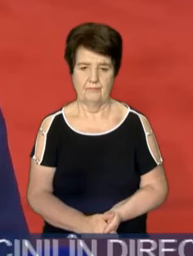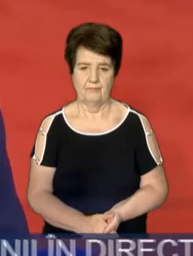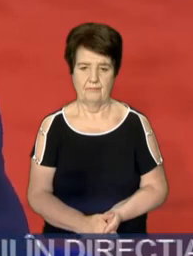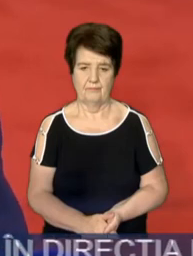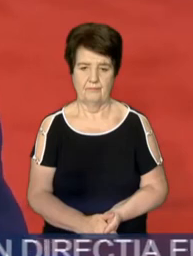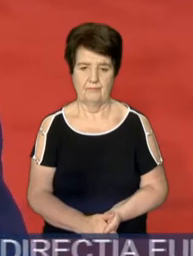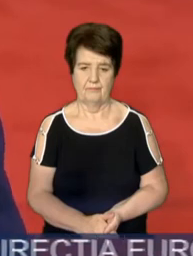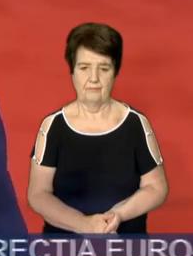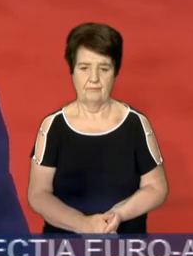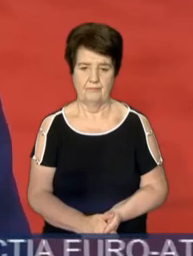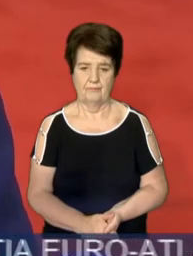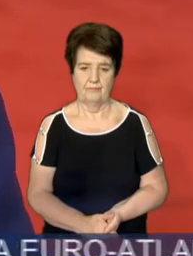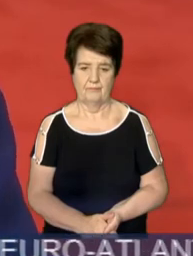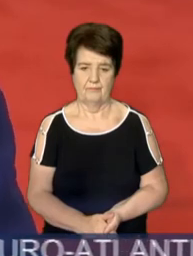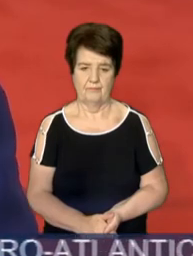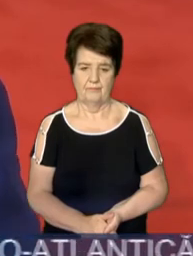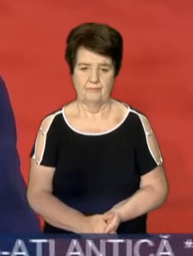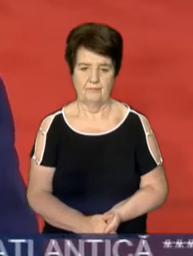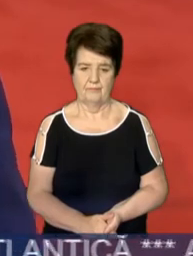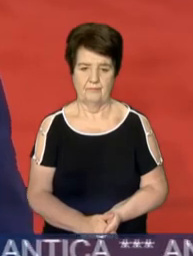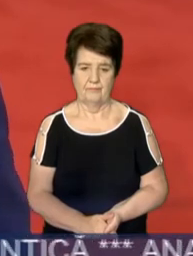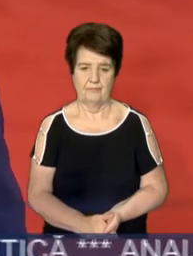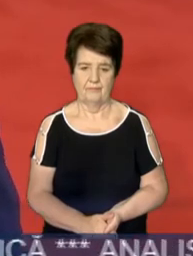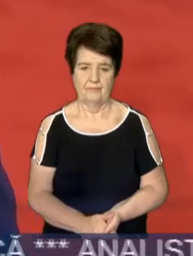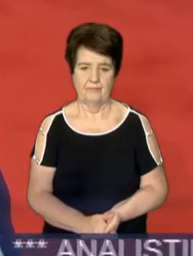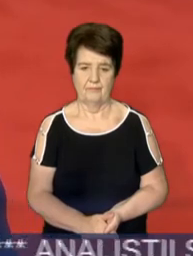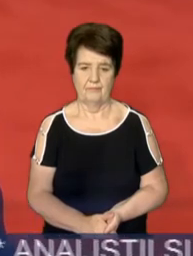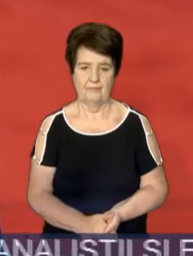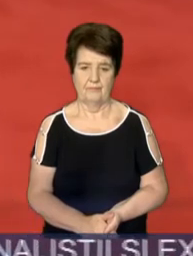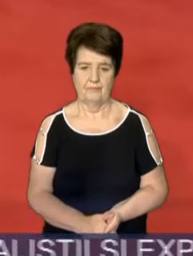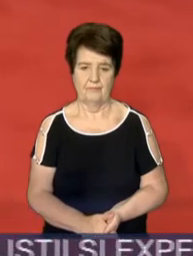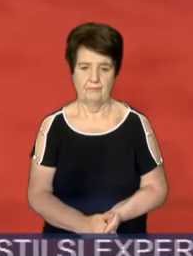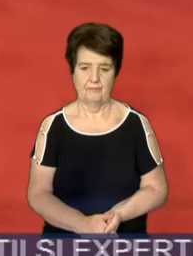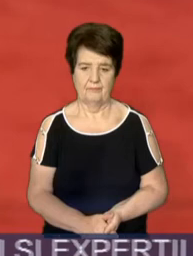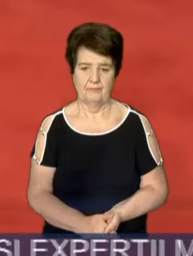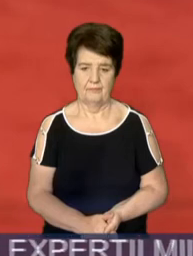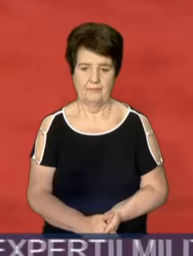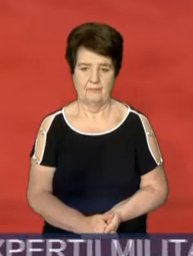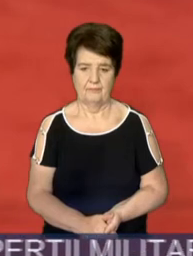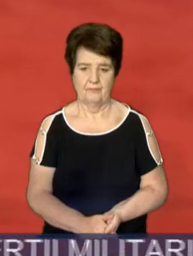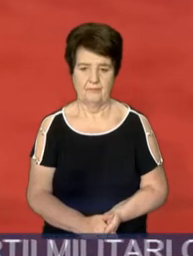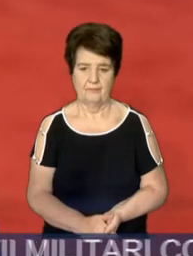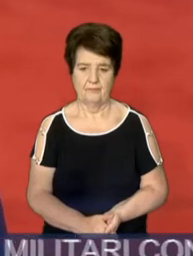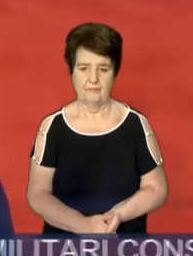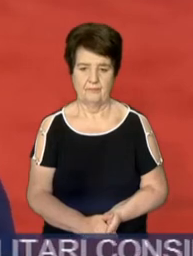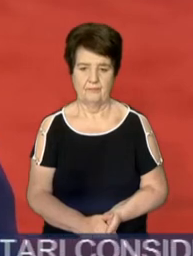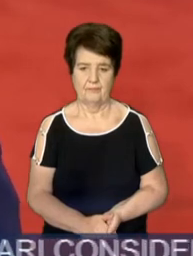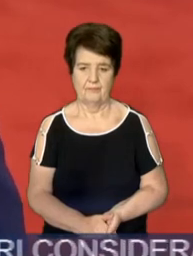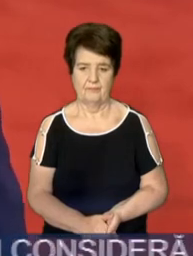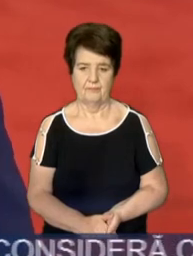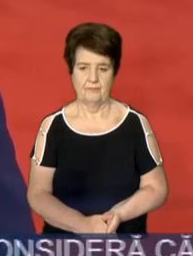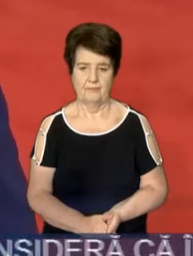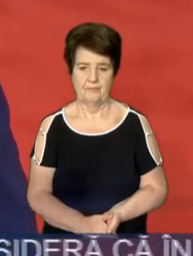meeting, just discussion, no decisions, but certainly on the issue of visa, we will have to reach